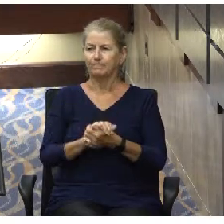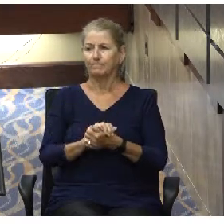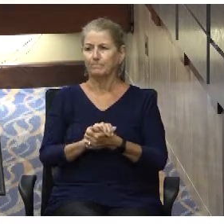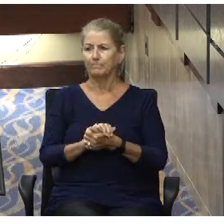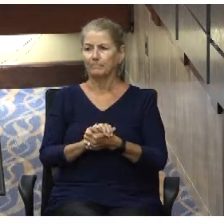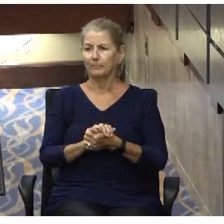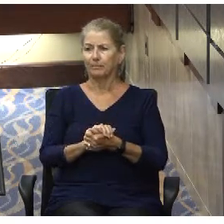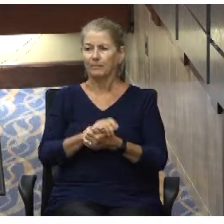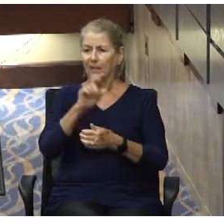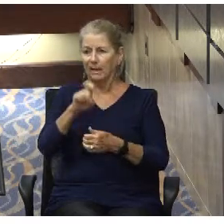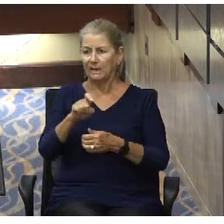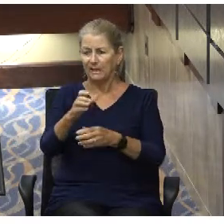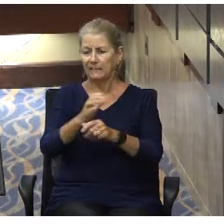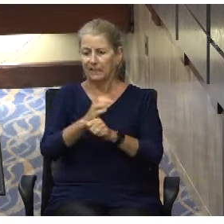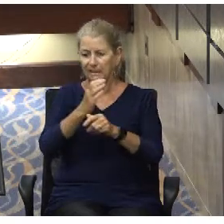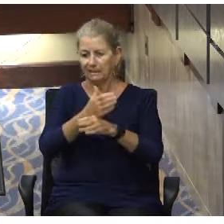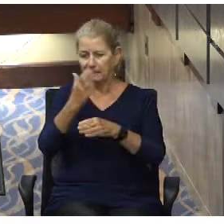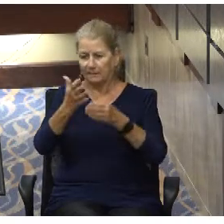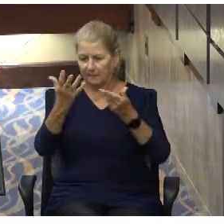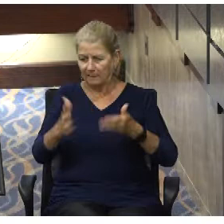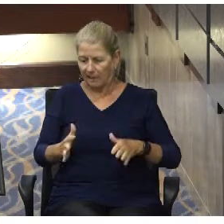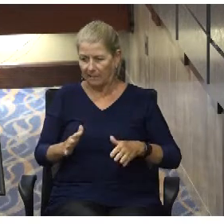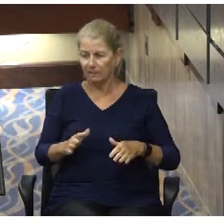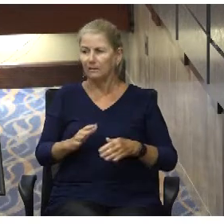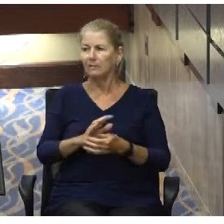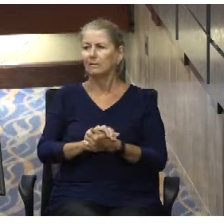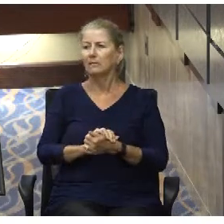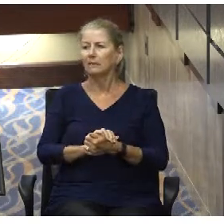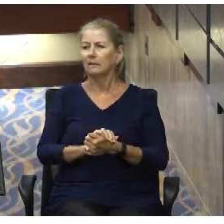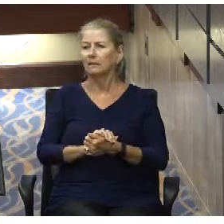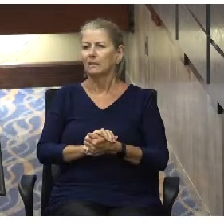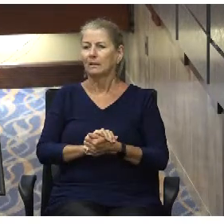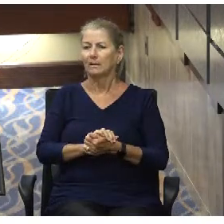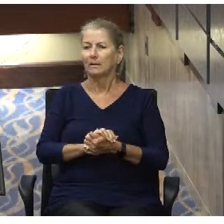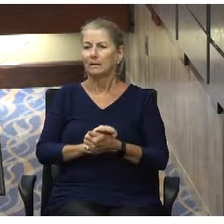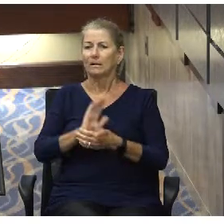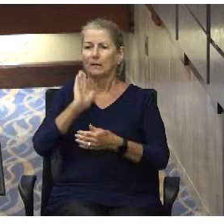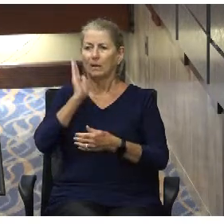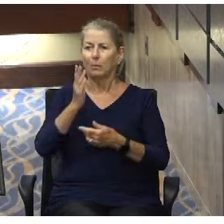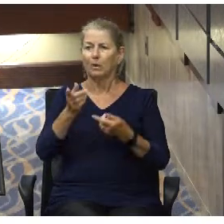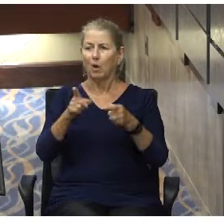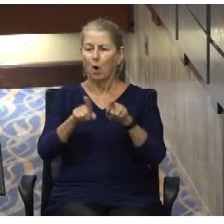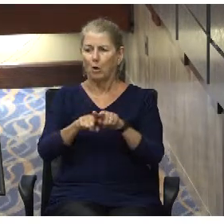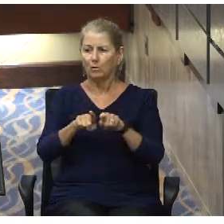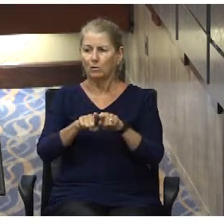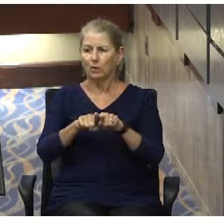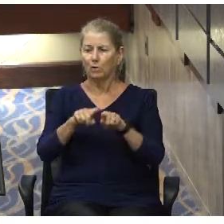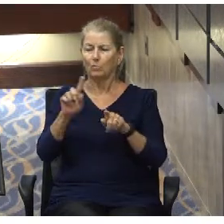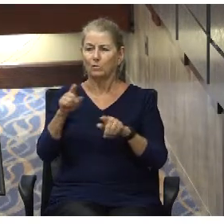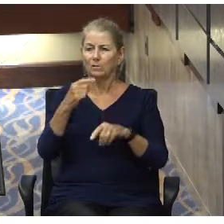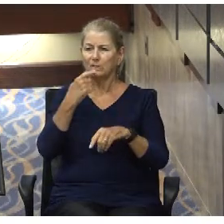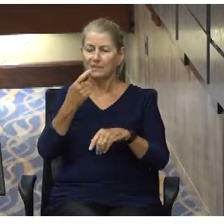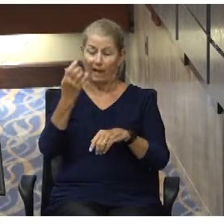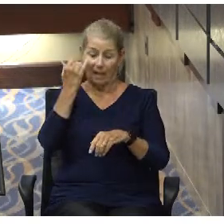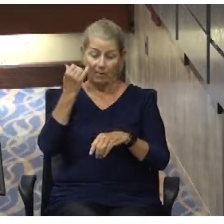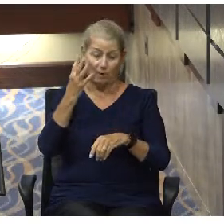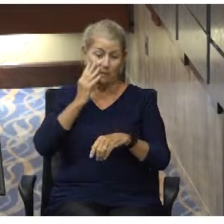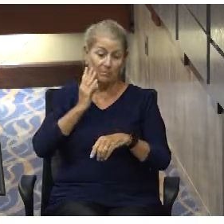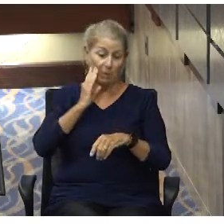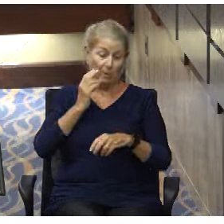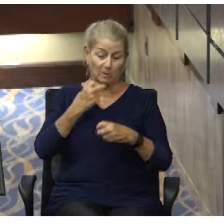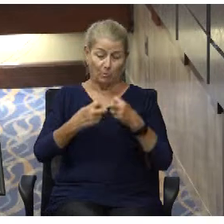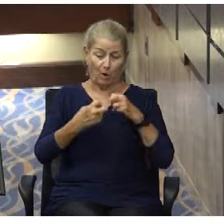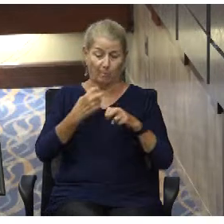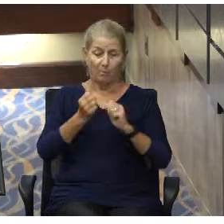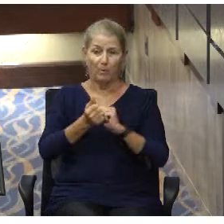it needs to get done, but thank you. Agreed. I would also like to just note that if we're having issues with this contractor as